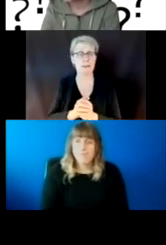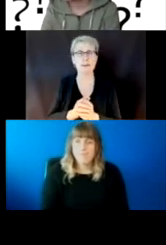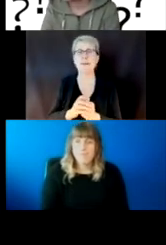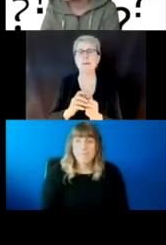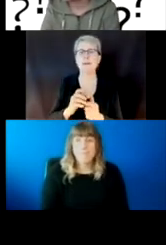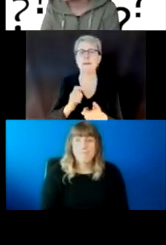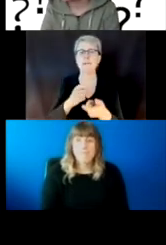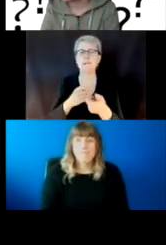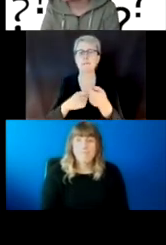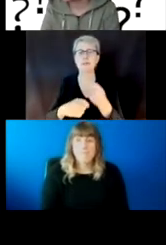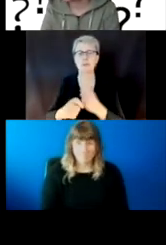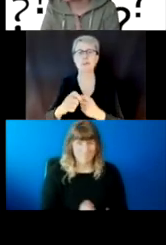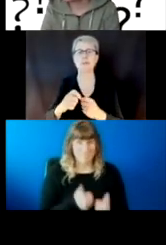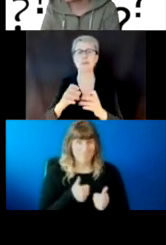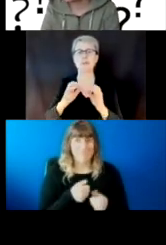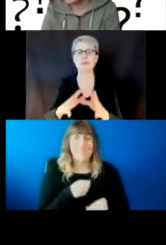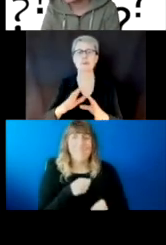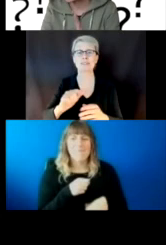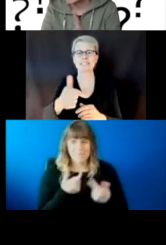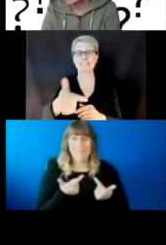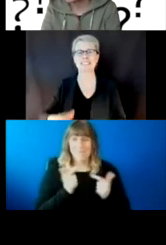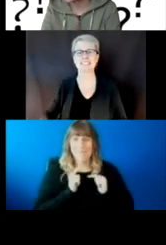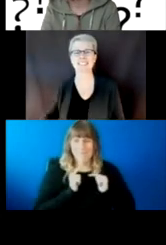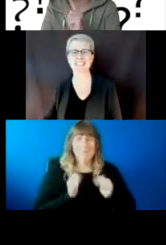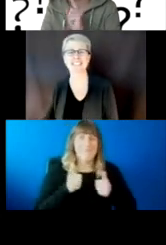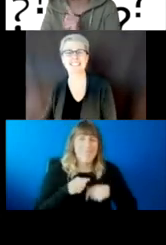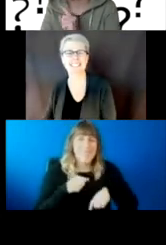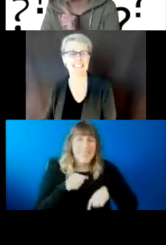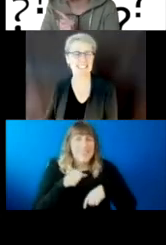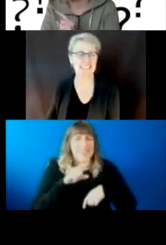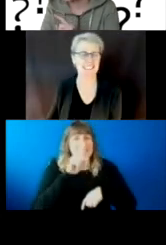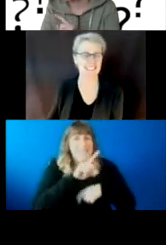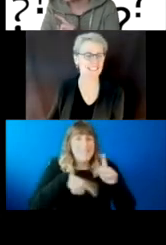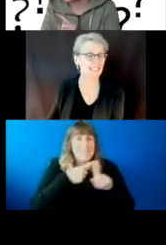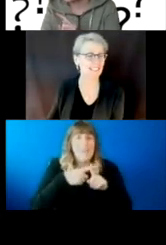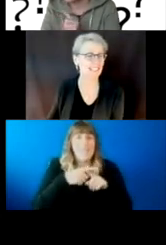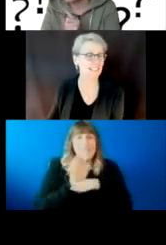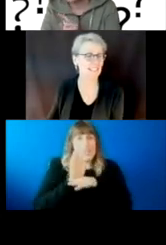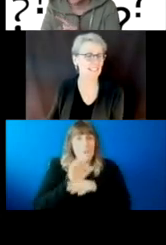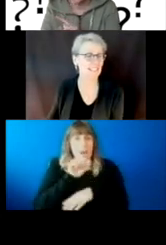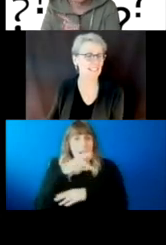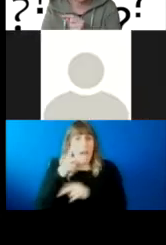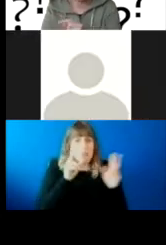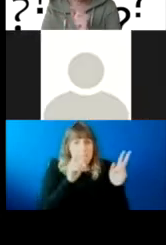Sherry, any recommendations for a user-friendly video editing app or a program for creating short social